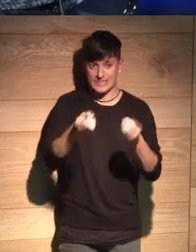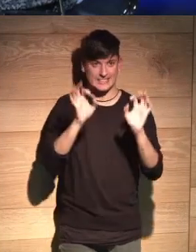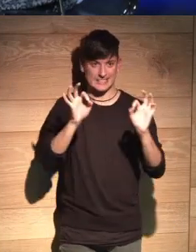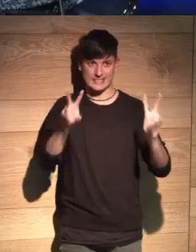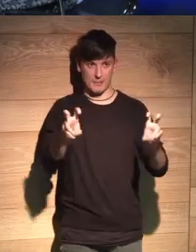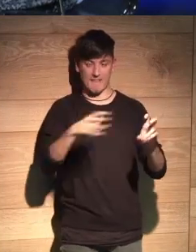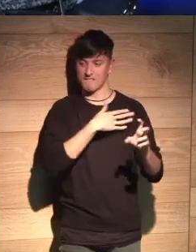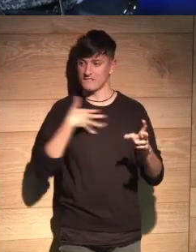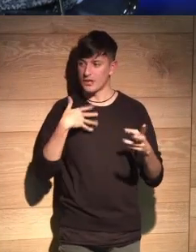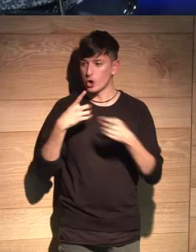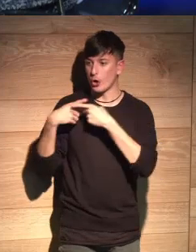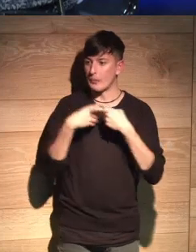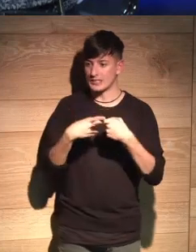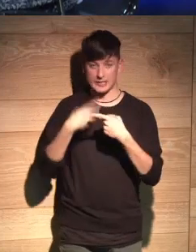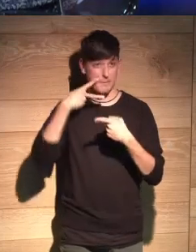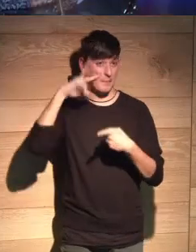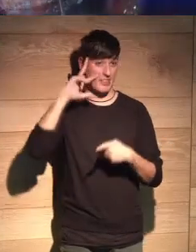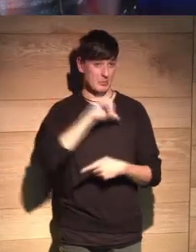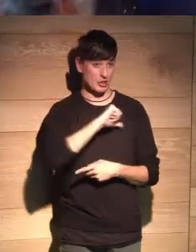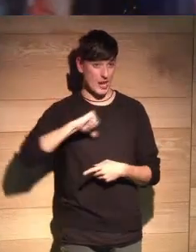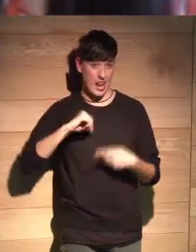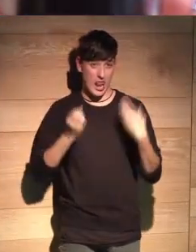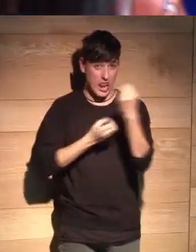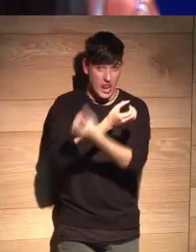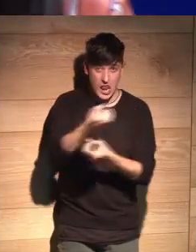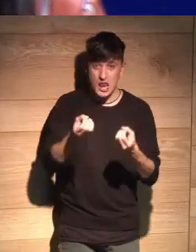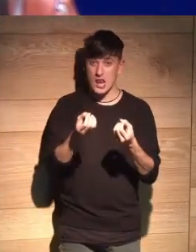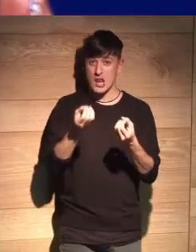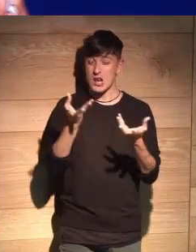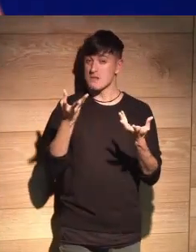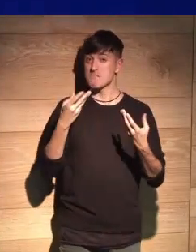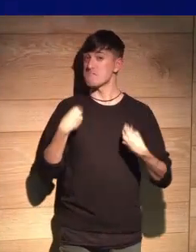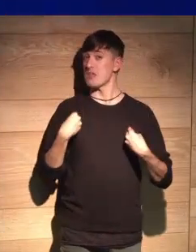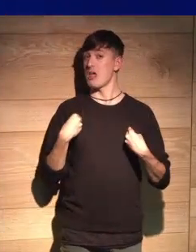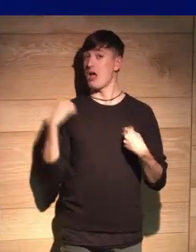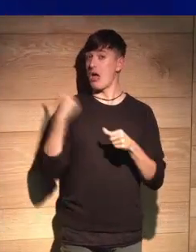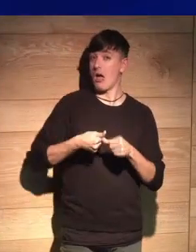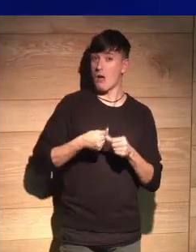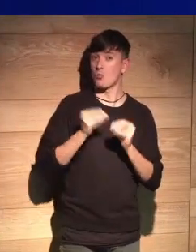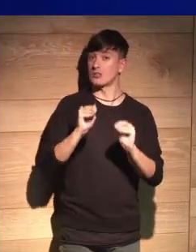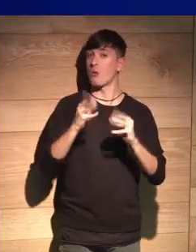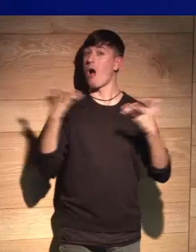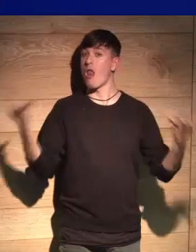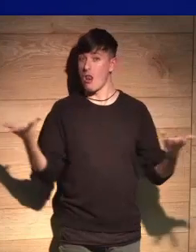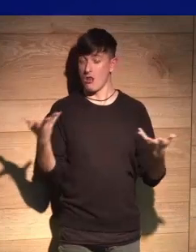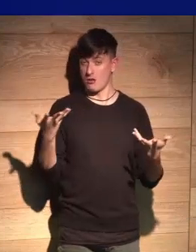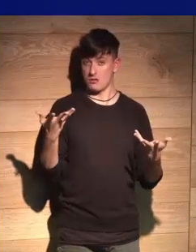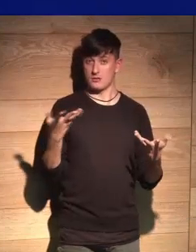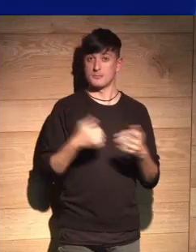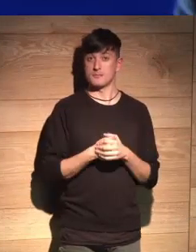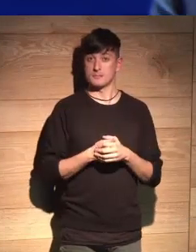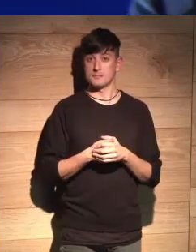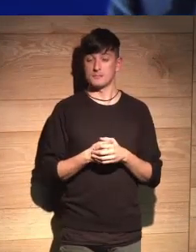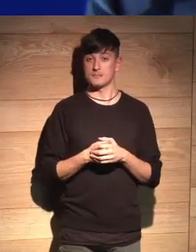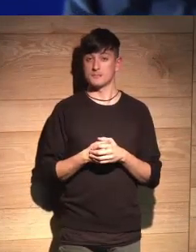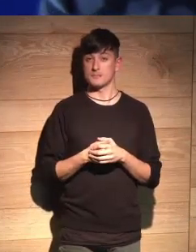about. What we want now is for you to share, since your personal experience, which has been your evidence, your experience throughout your